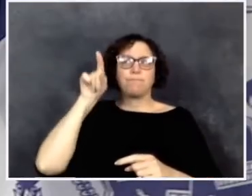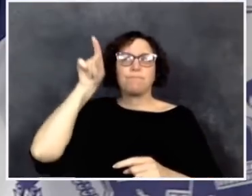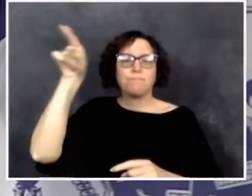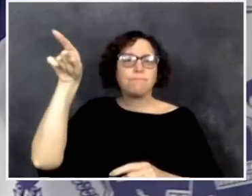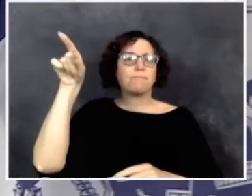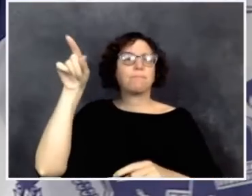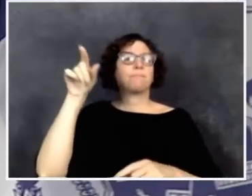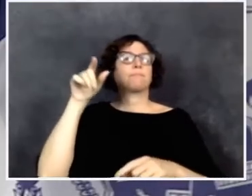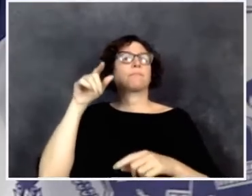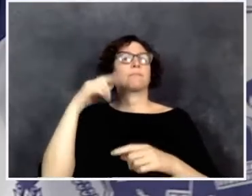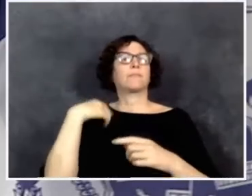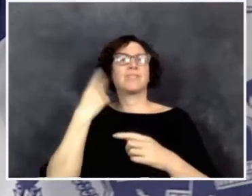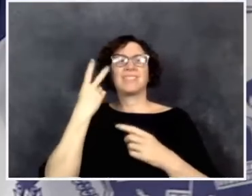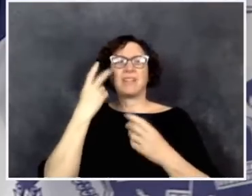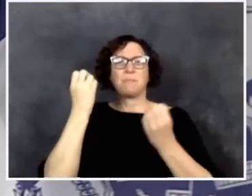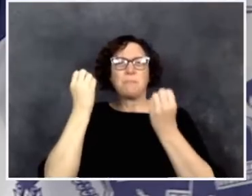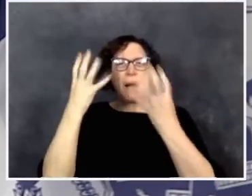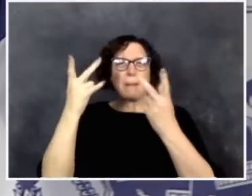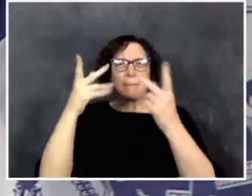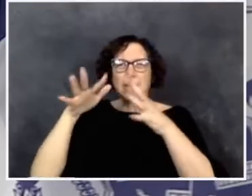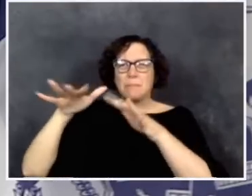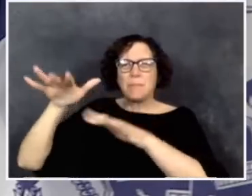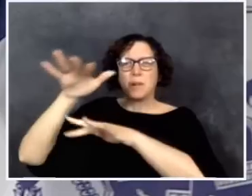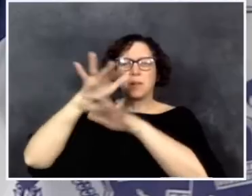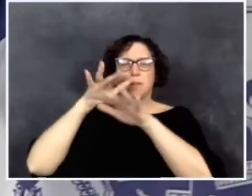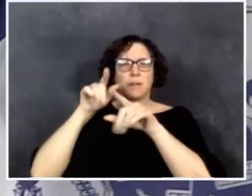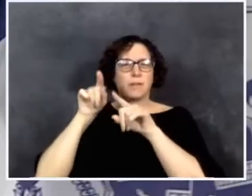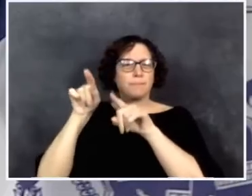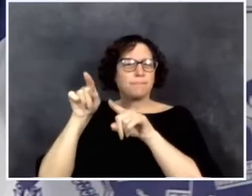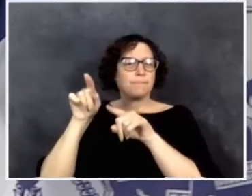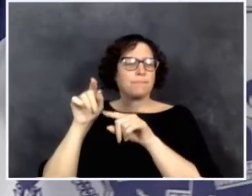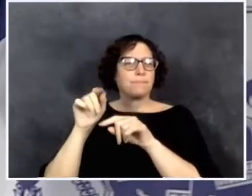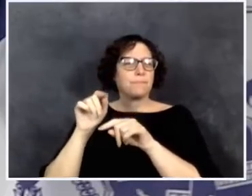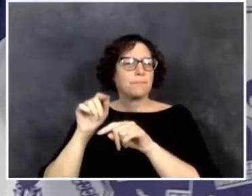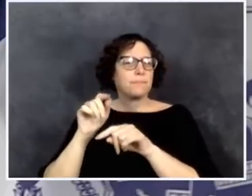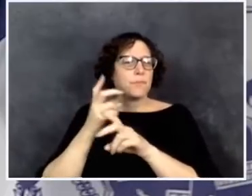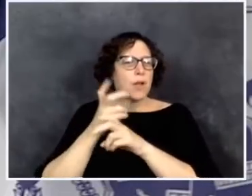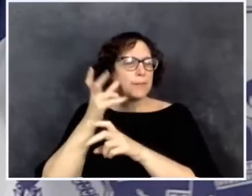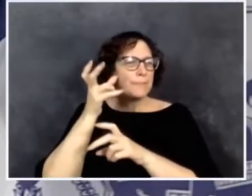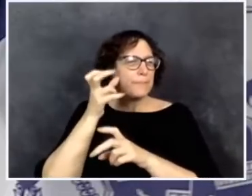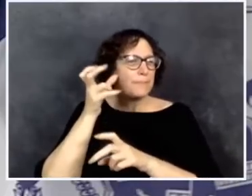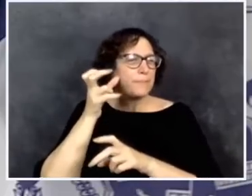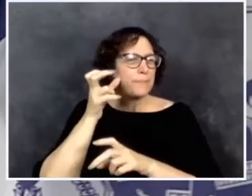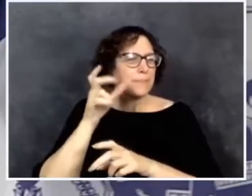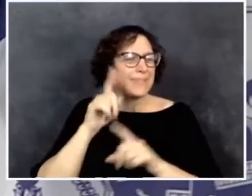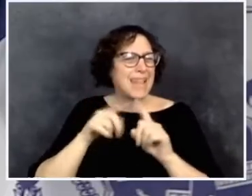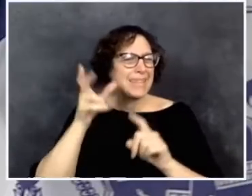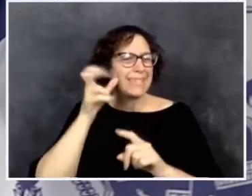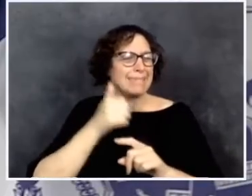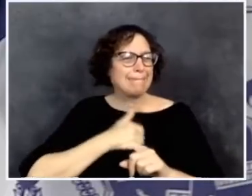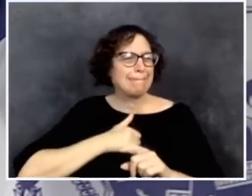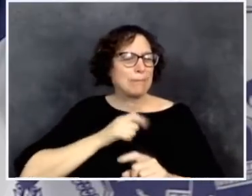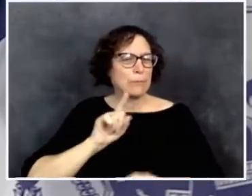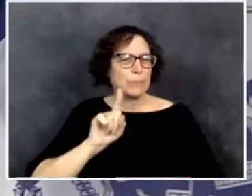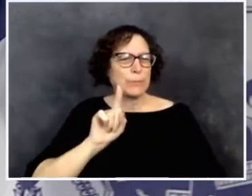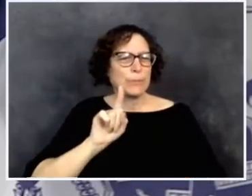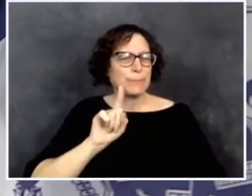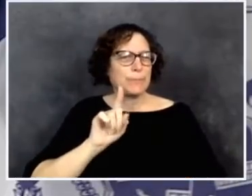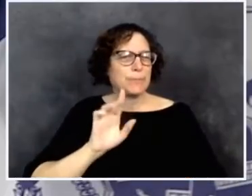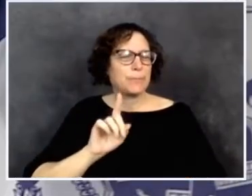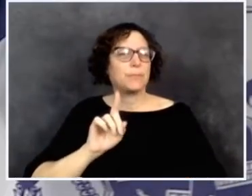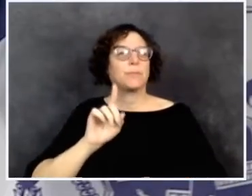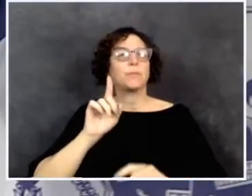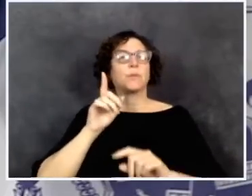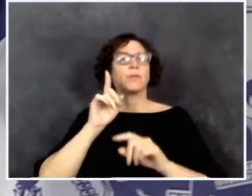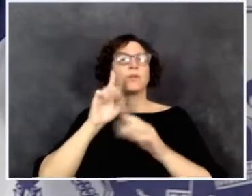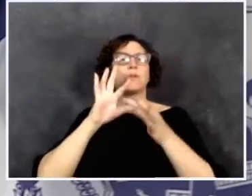food. Obviously, turned that over to someone in your office, and both of those people now being able to get food. But what is there any plan